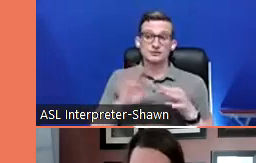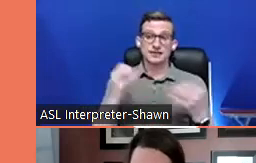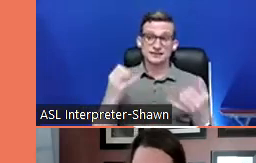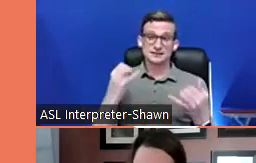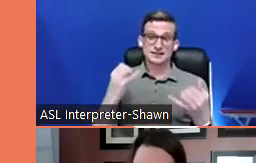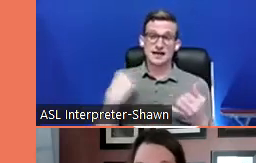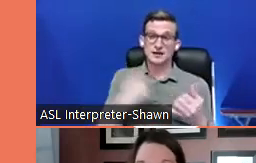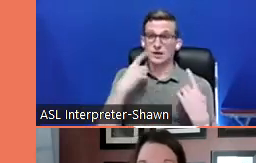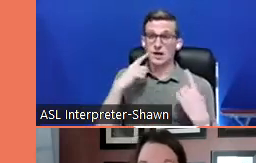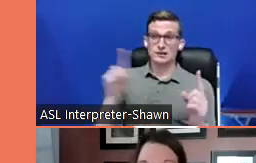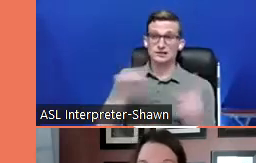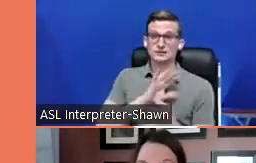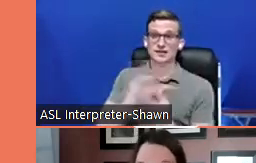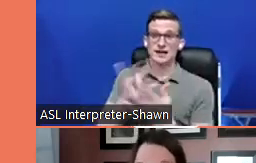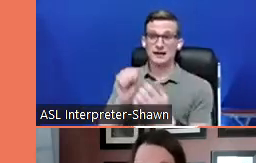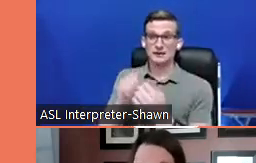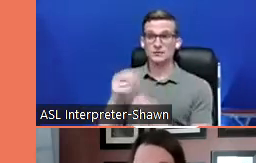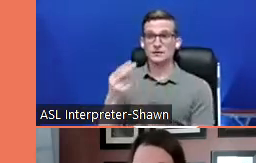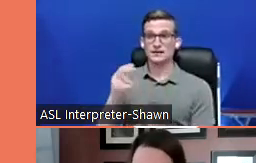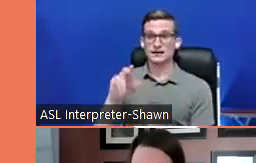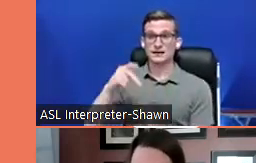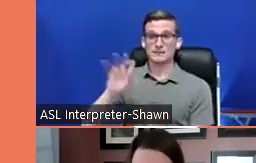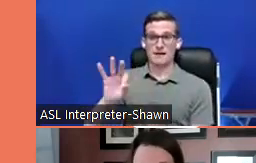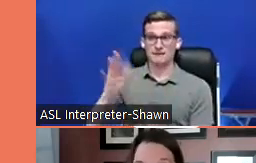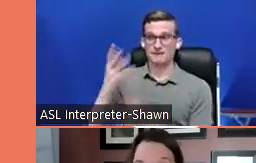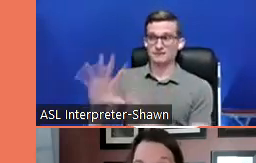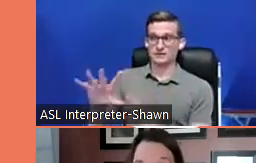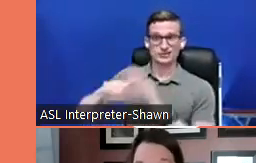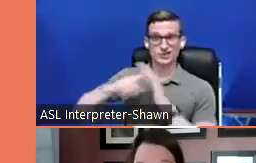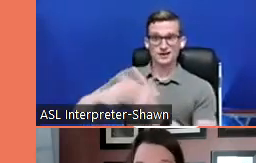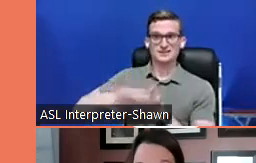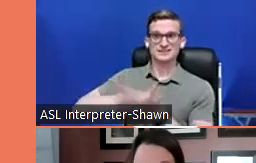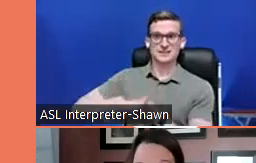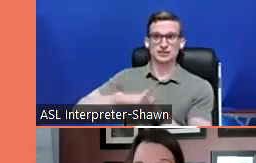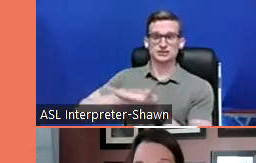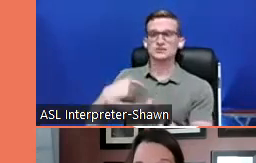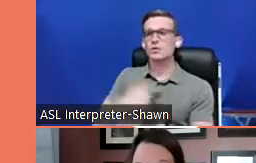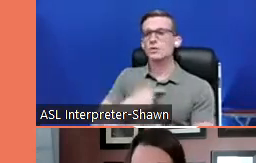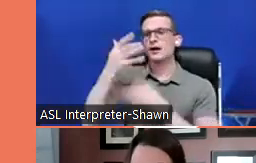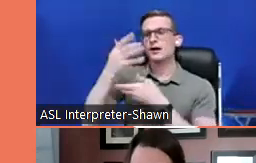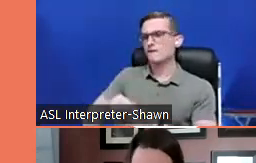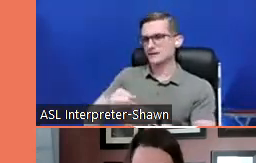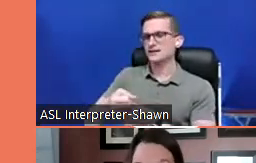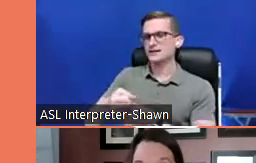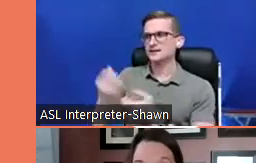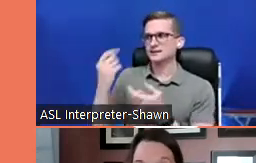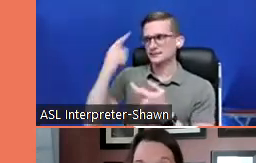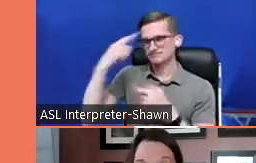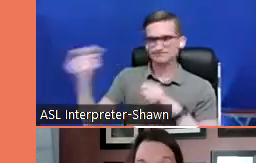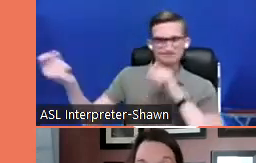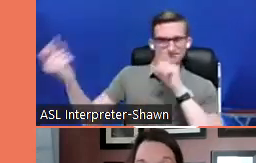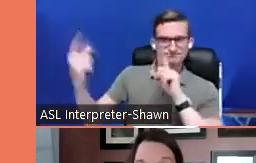these discussions. So we can confidently say that we are in alignment with HCPF at this point,